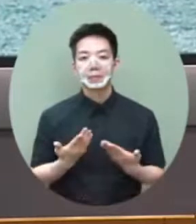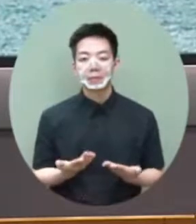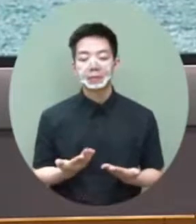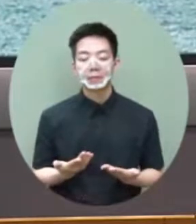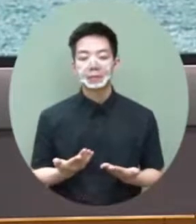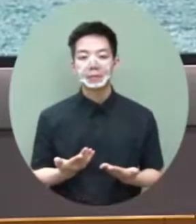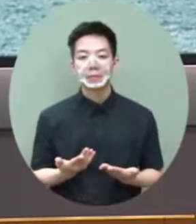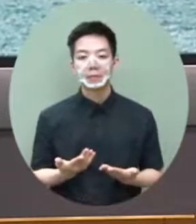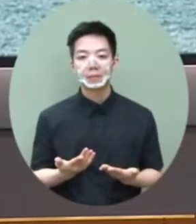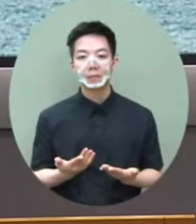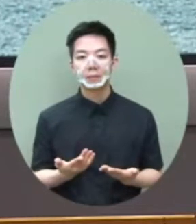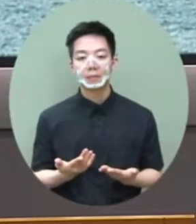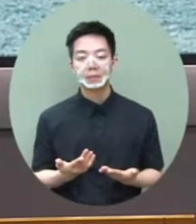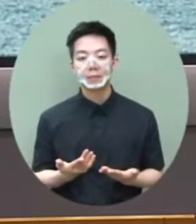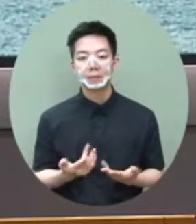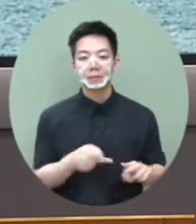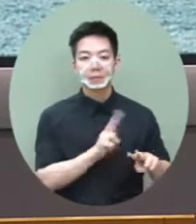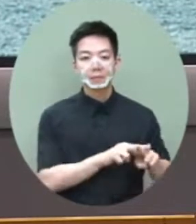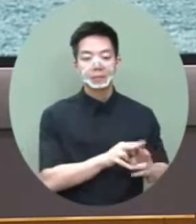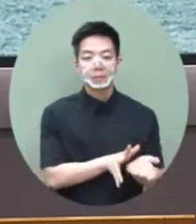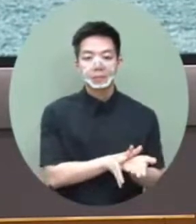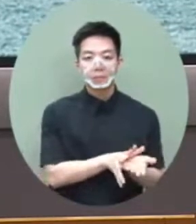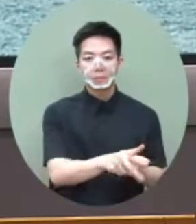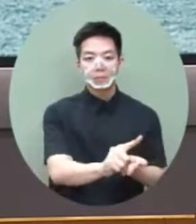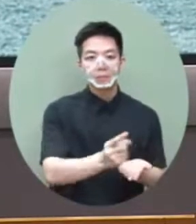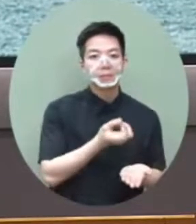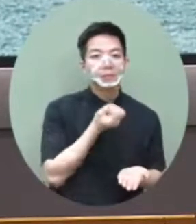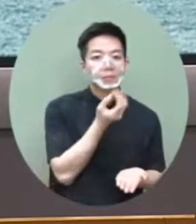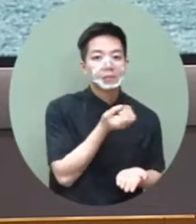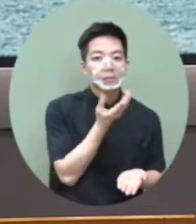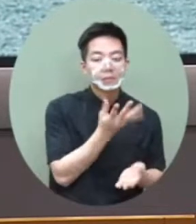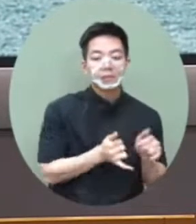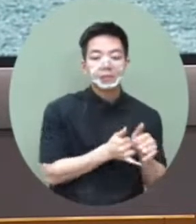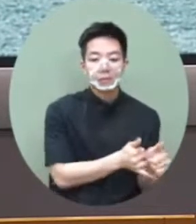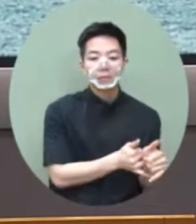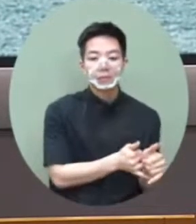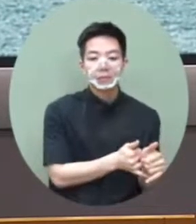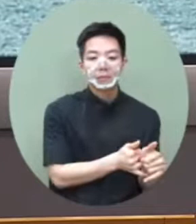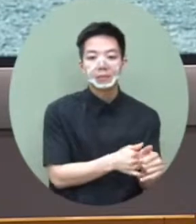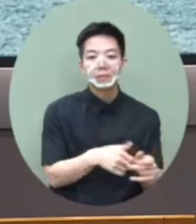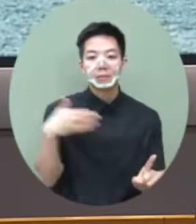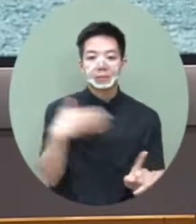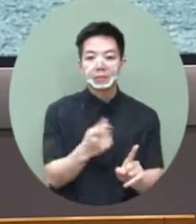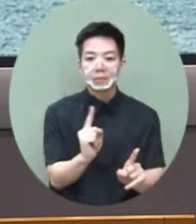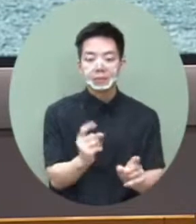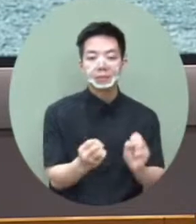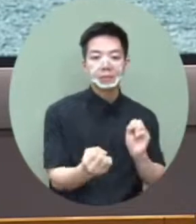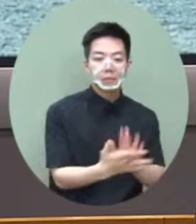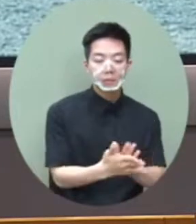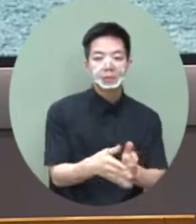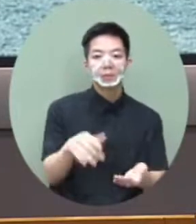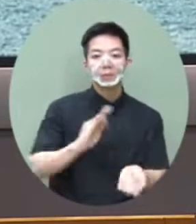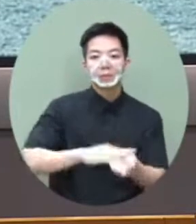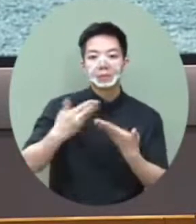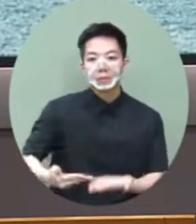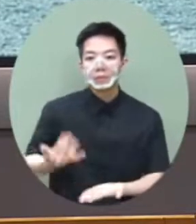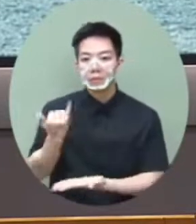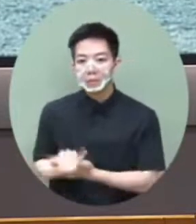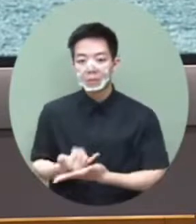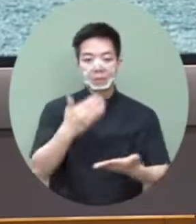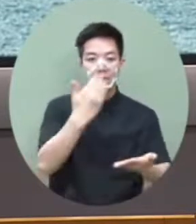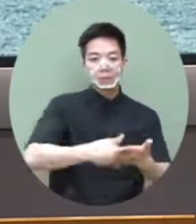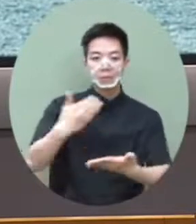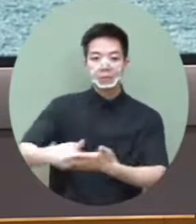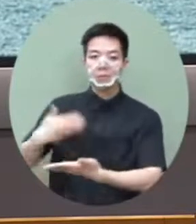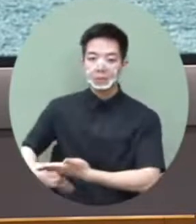Authority and to give advice for us to make improvements. According to mainland experts' advice, our